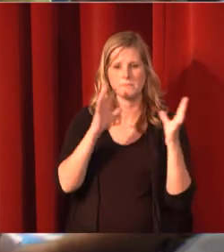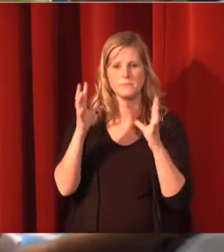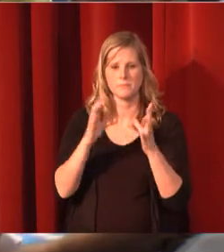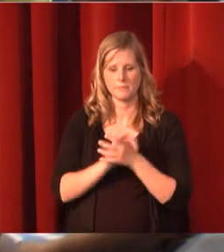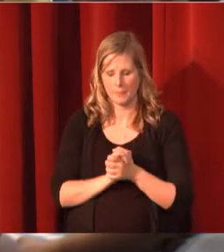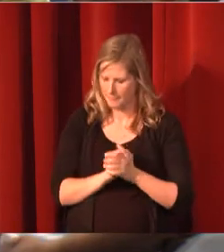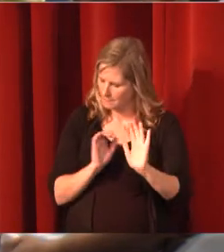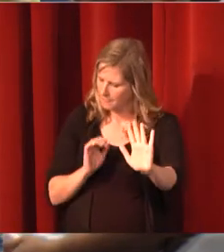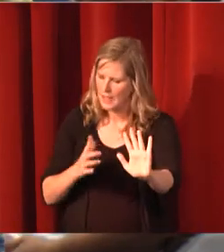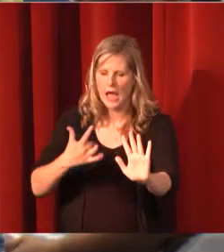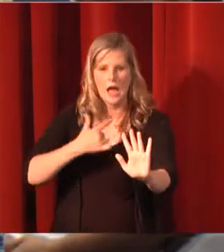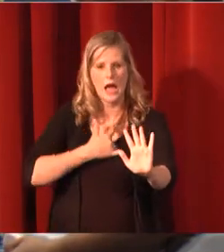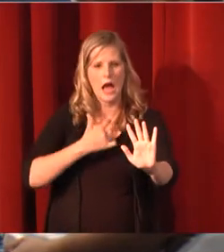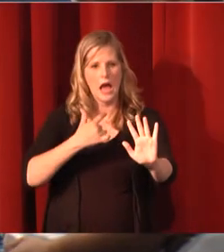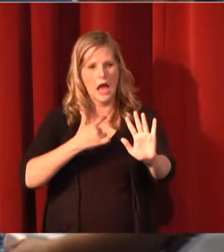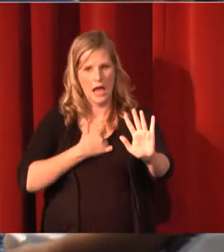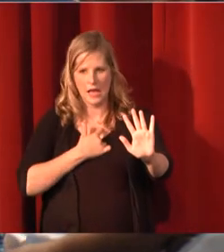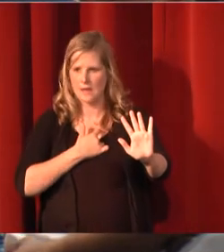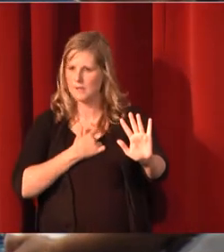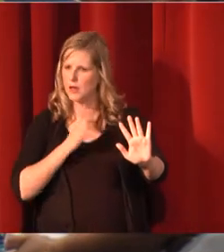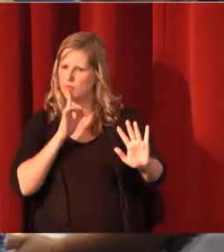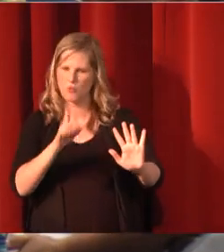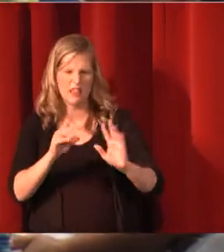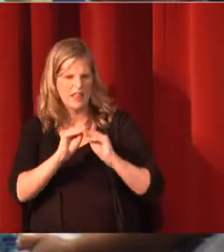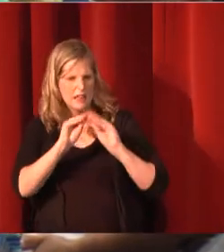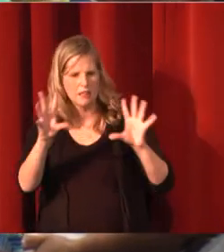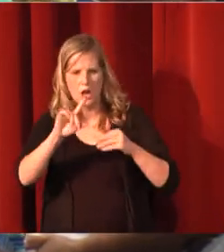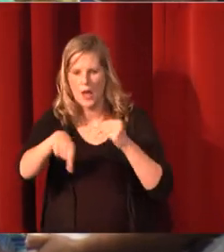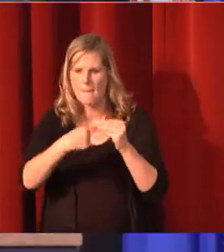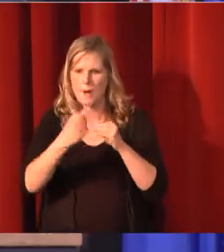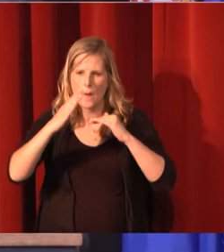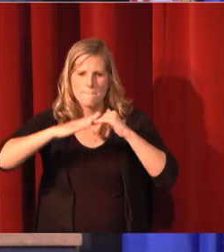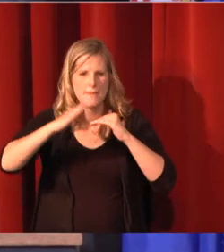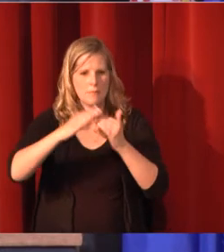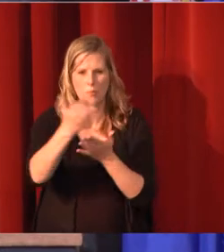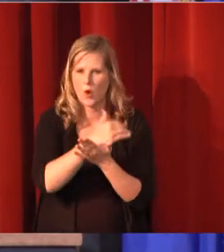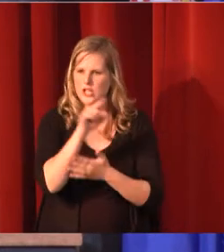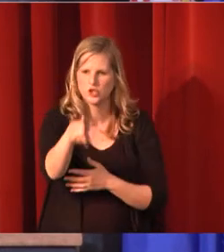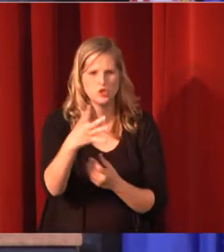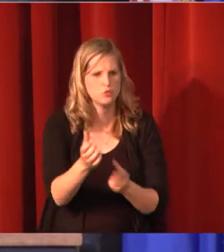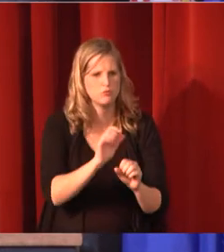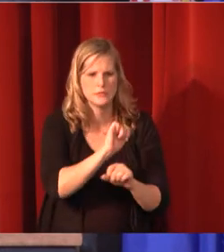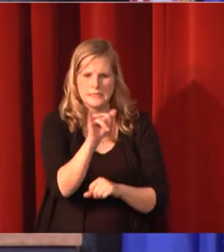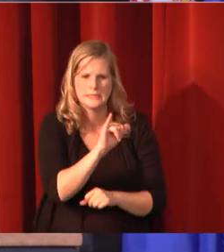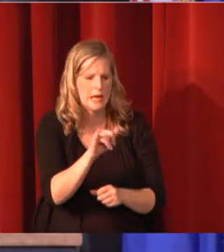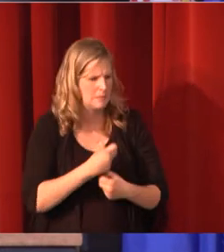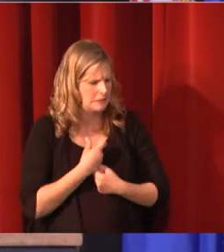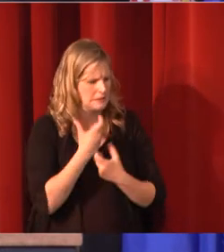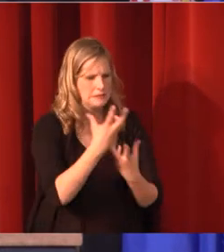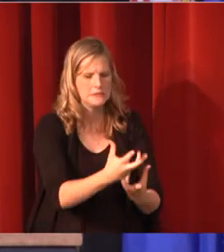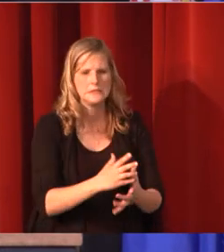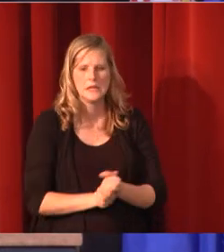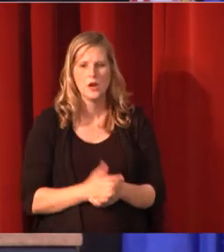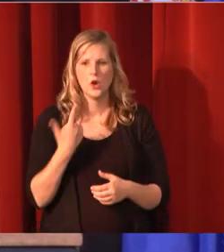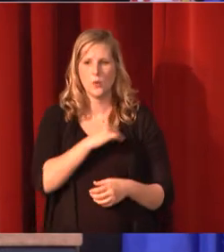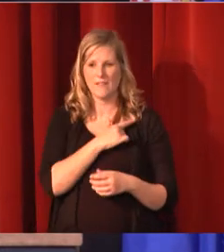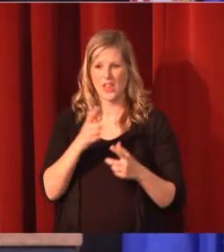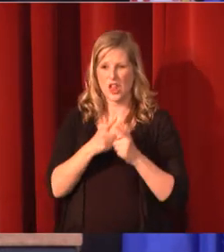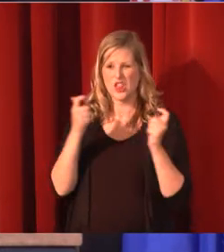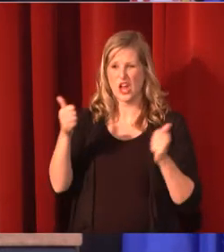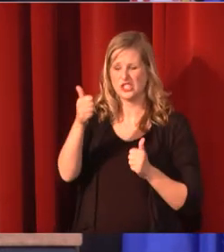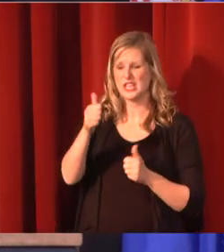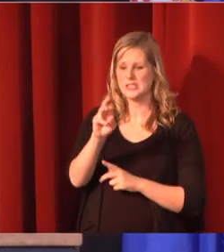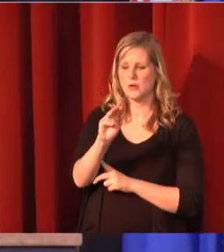have been clear on minimum wage and so have you in our largest municipal election in